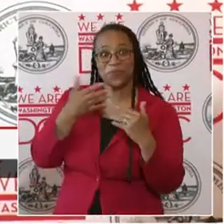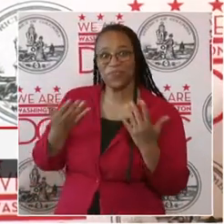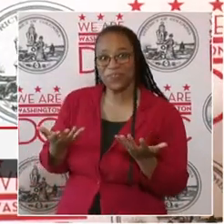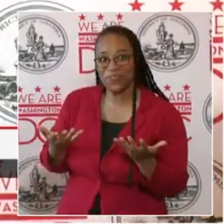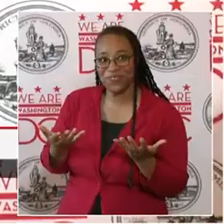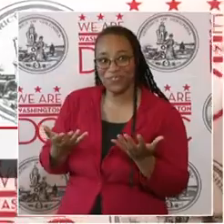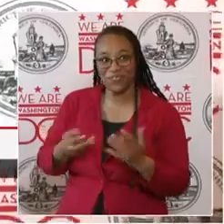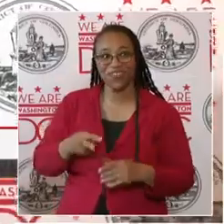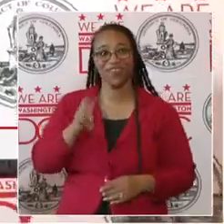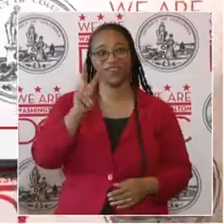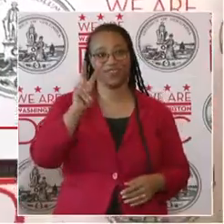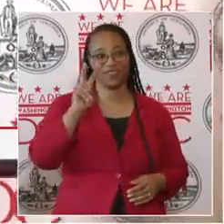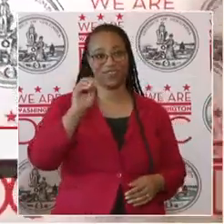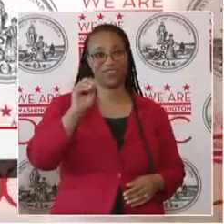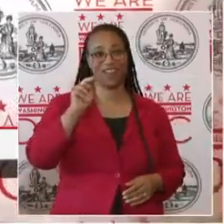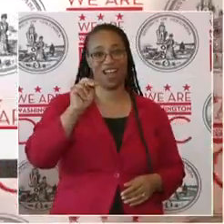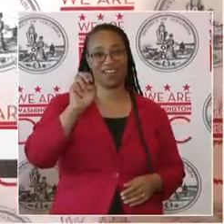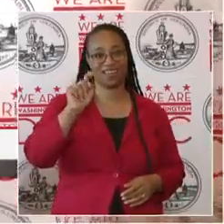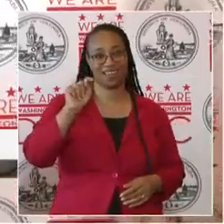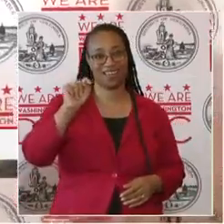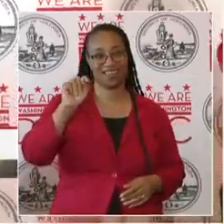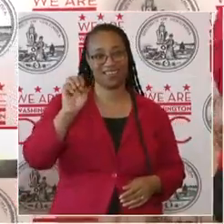Vonetta Dumas